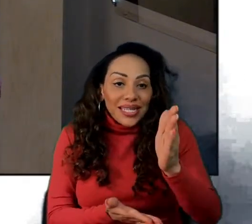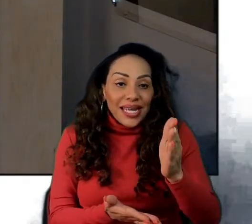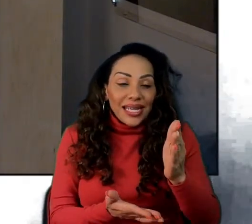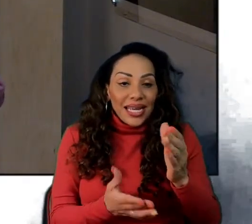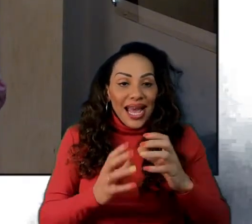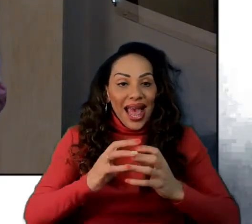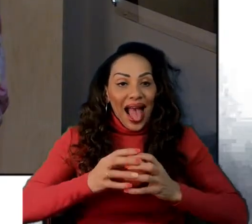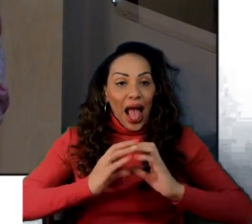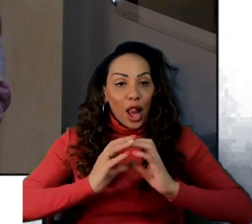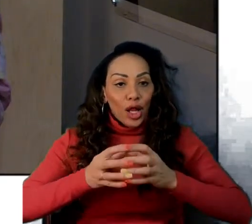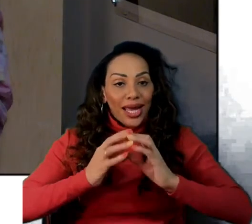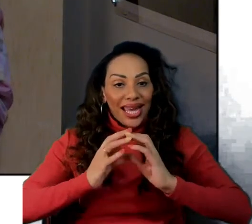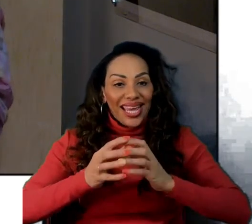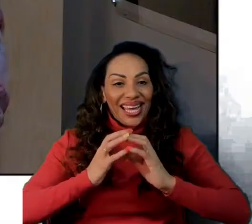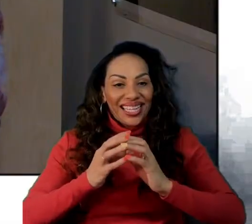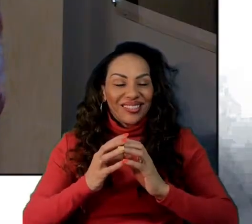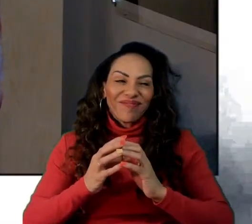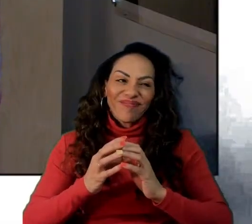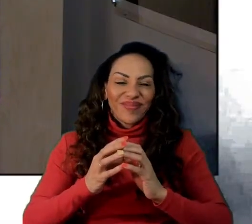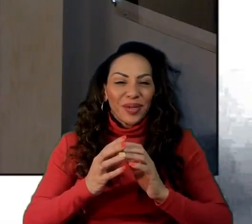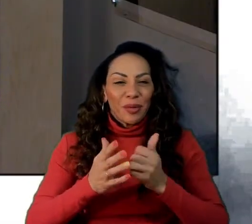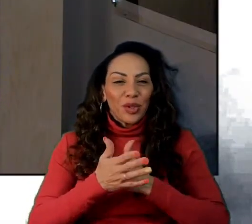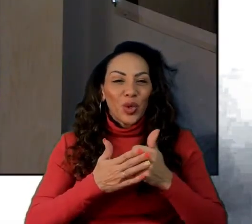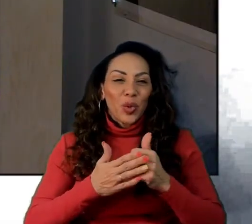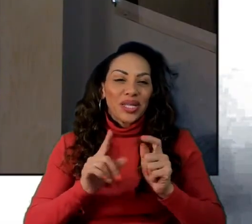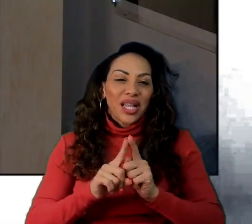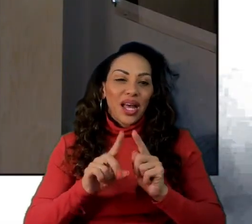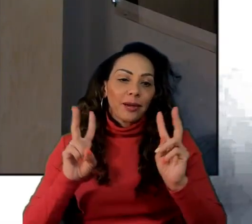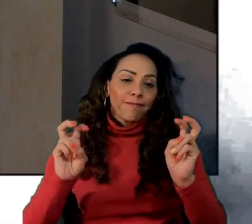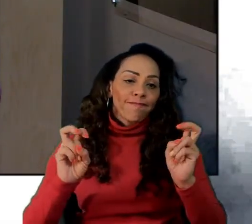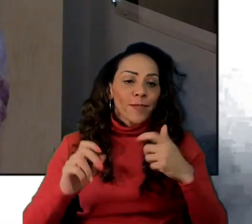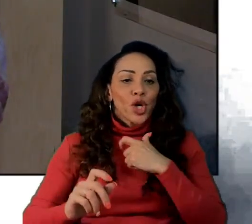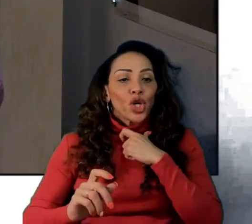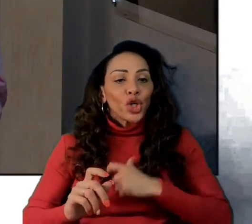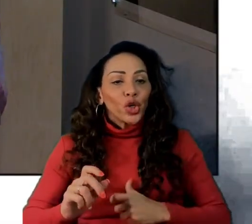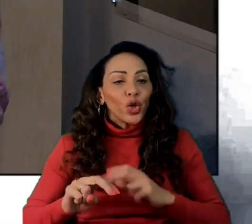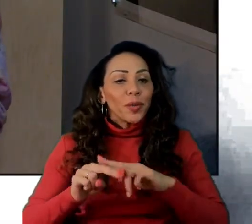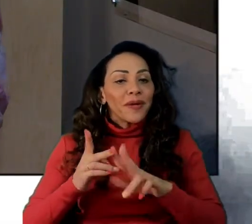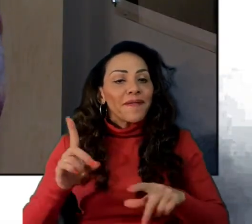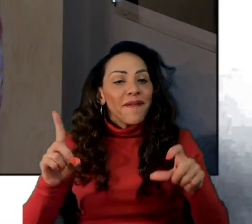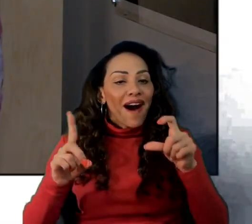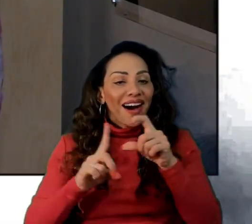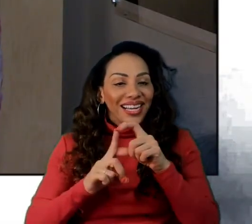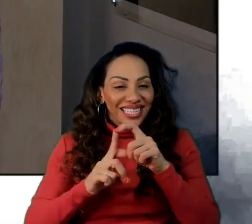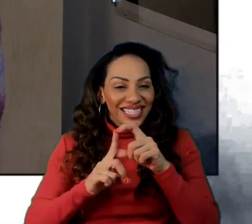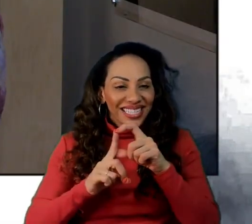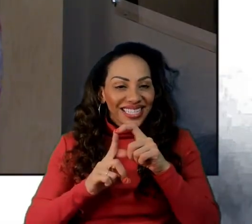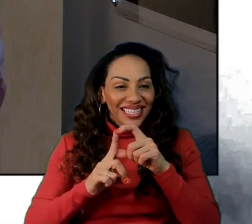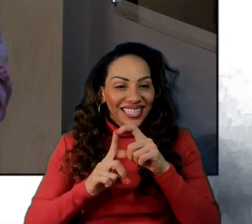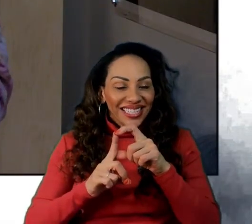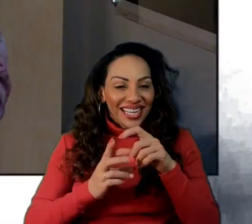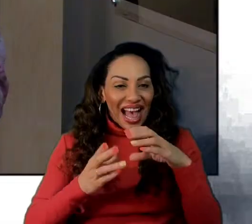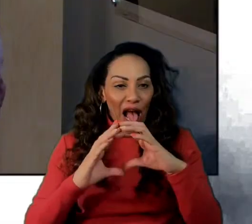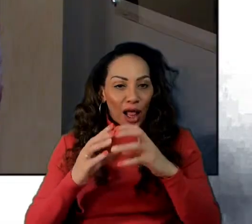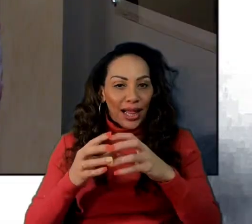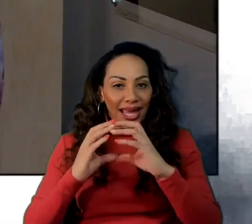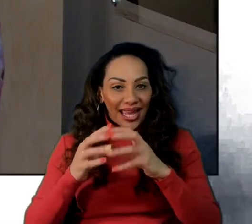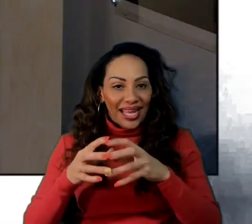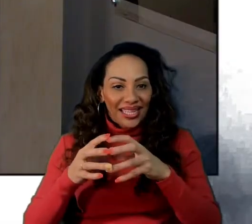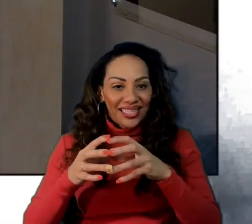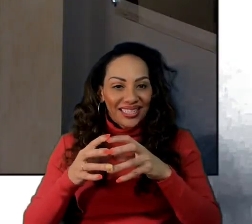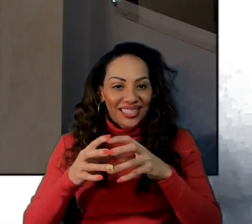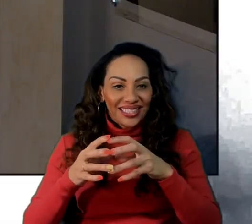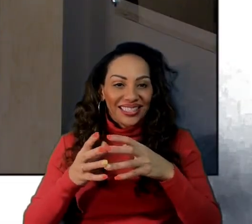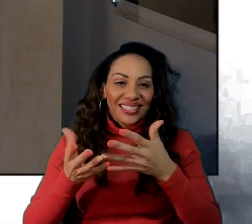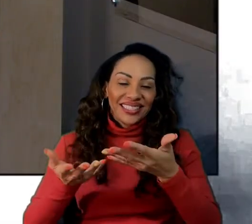but there was a lot of rich ideas in there, and at some point I want to turn those into case studies based on the